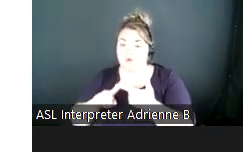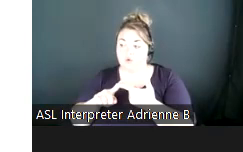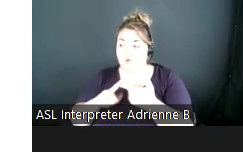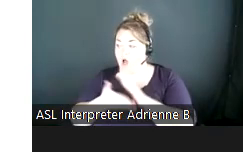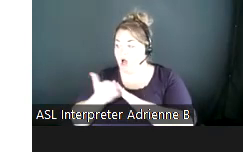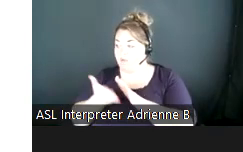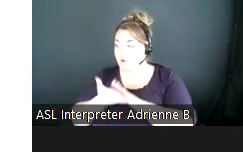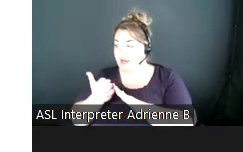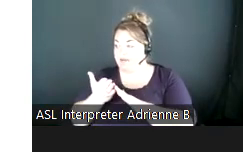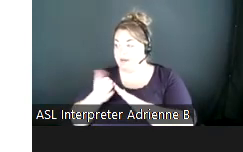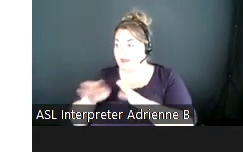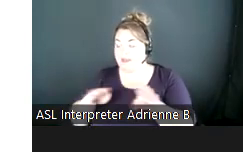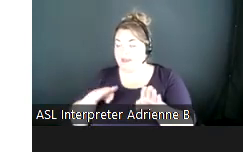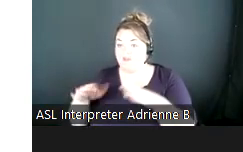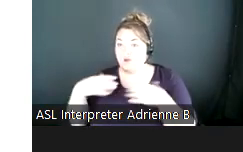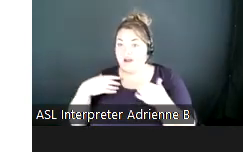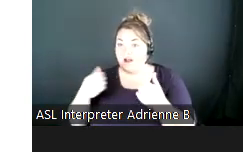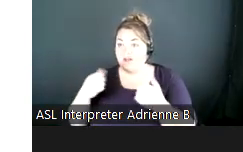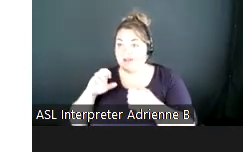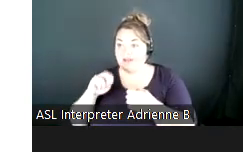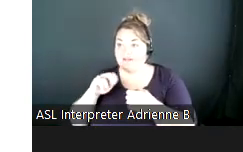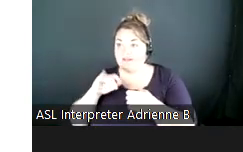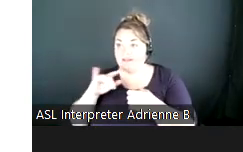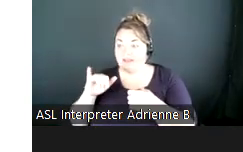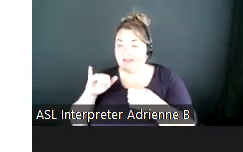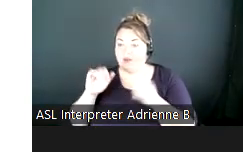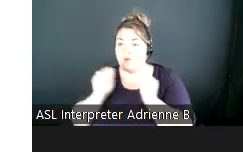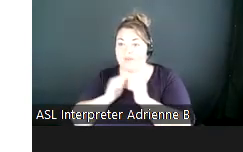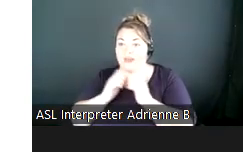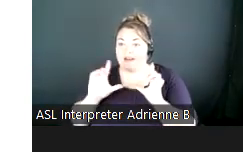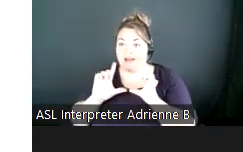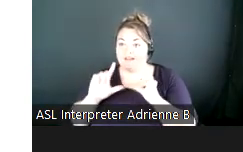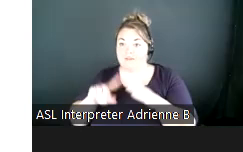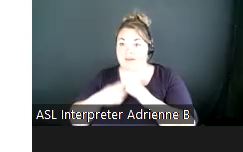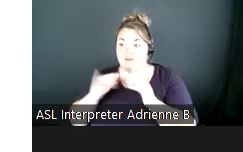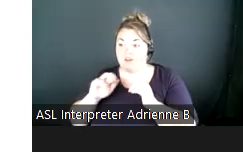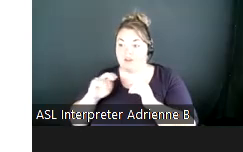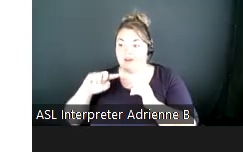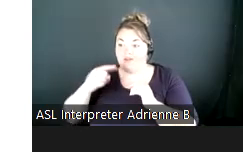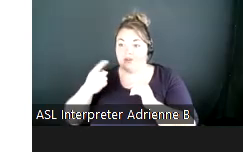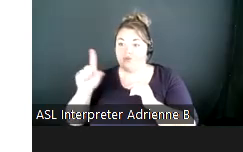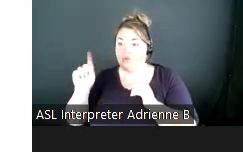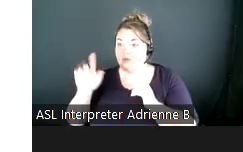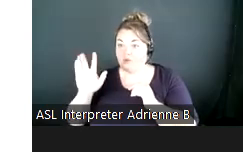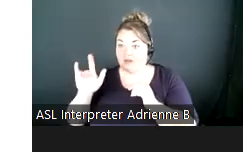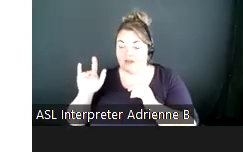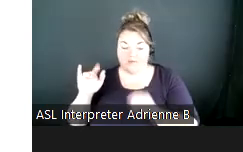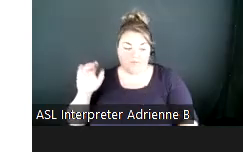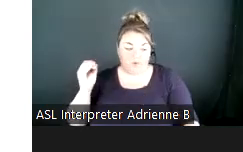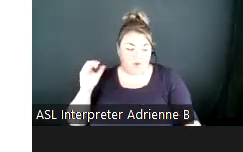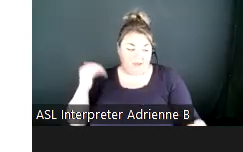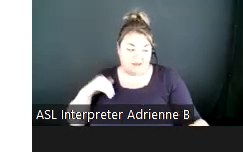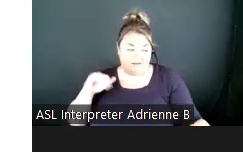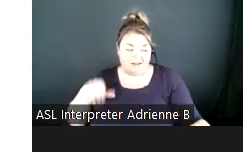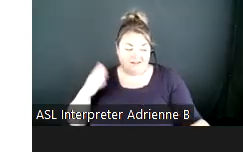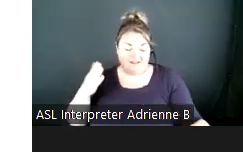operate a behavioral health entity without a license beginning January 1st of 2025. So again, that's at the end